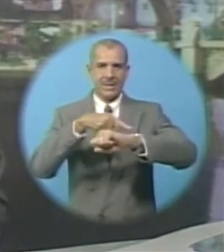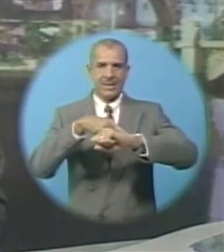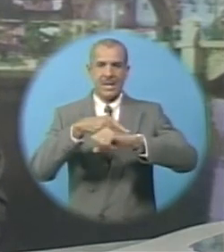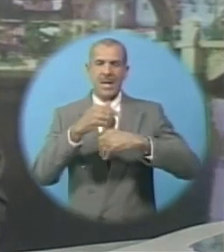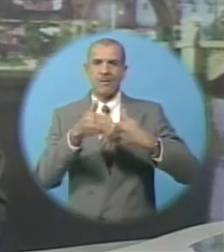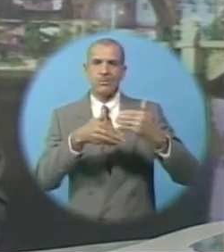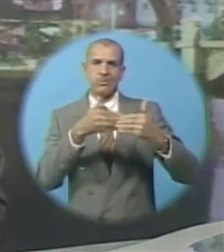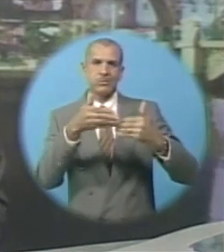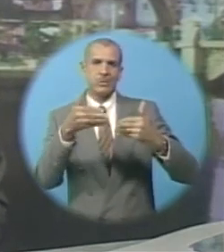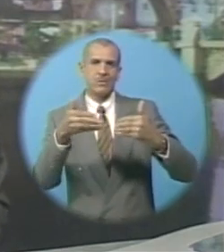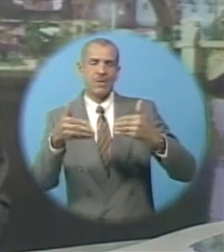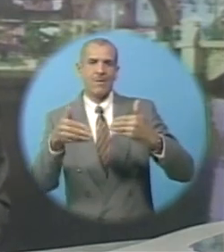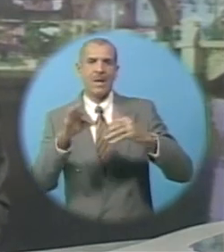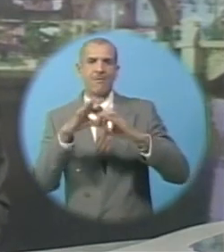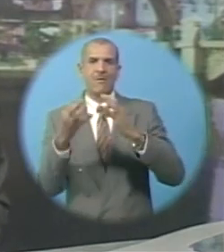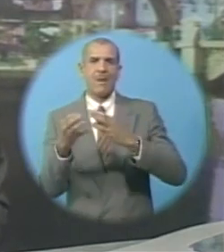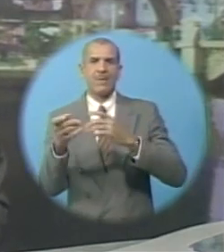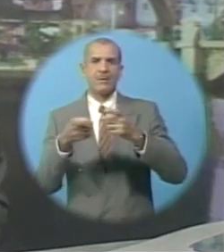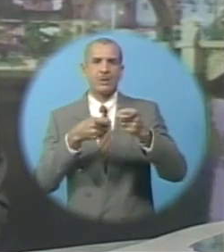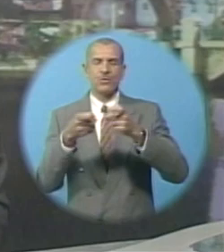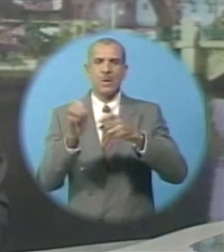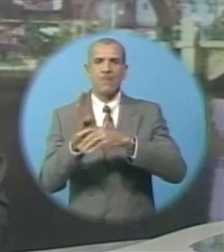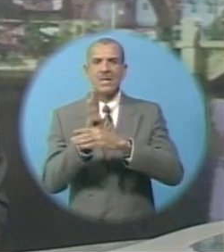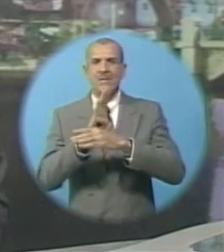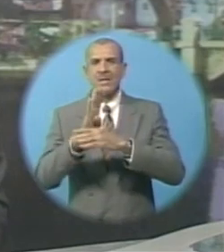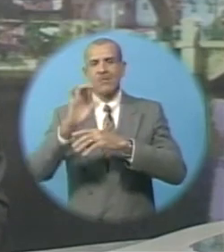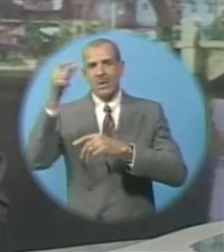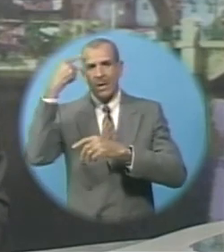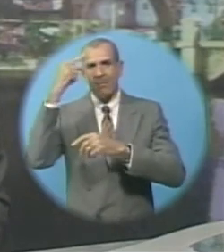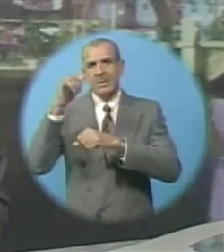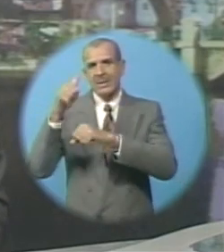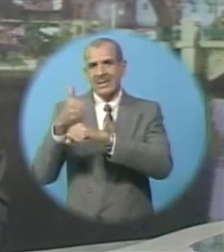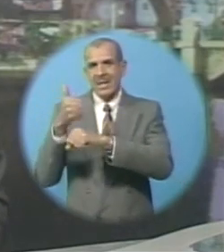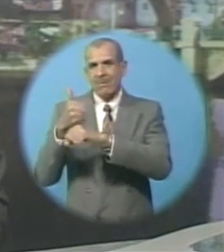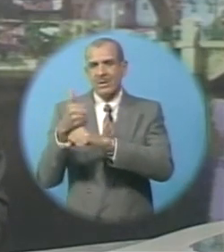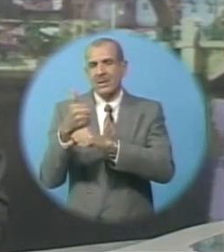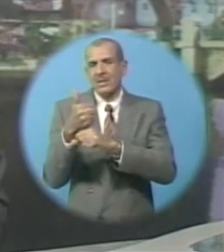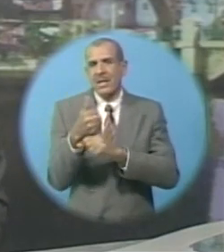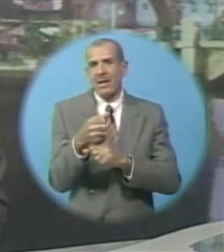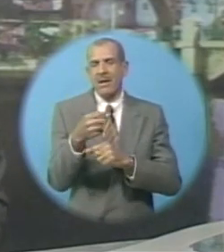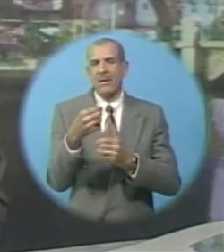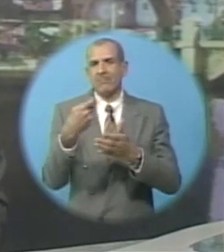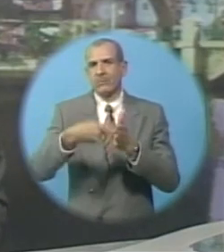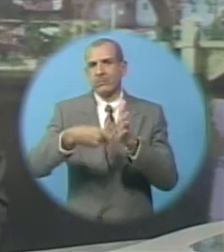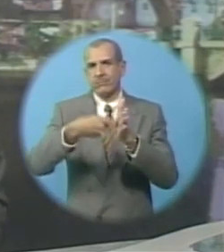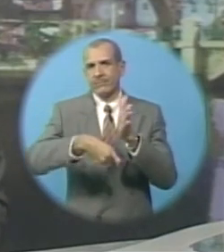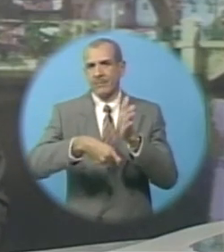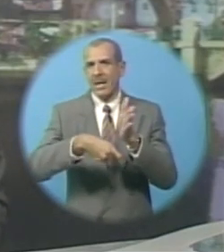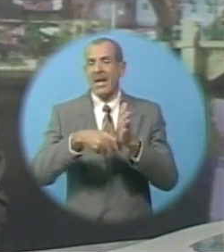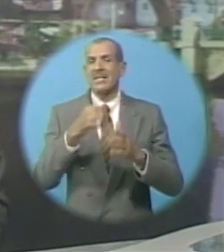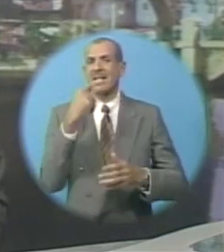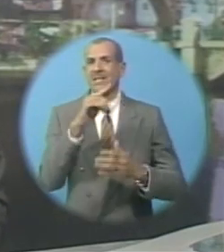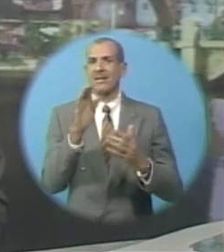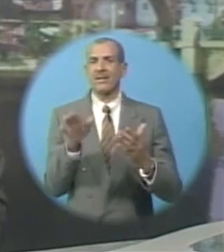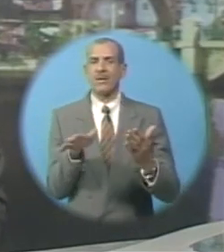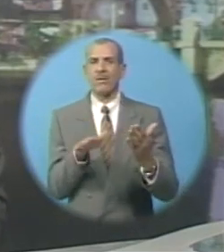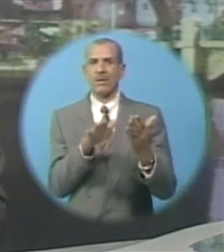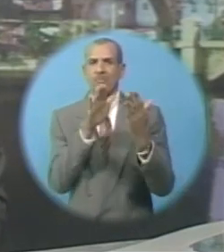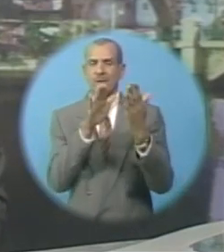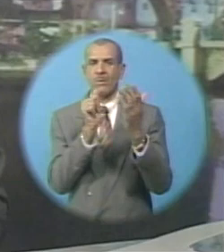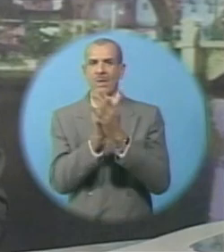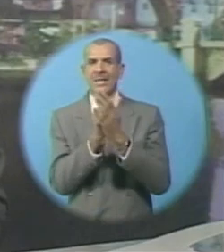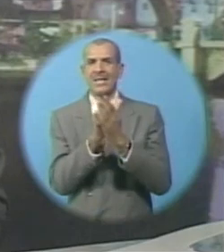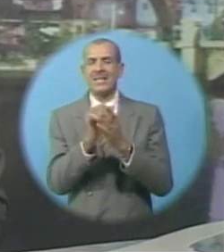from a family-run business with government just setting the fares. According to Mr. Lashley, the state is now faced with similar